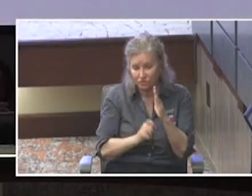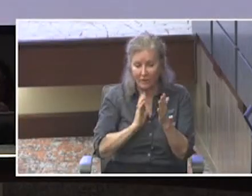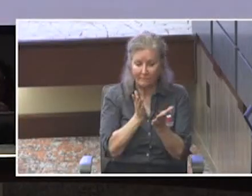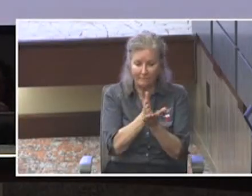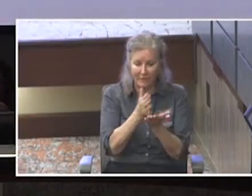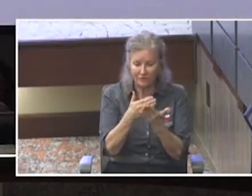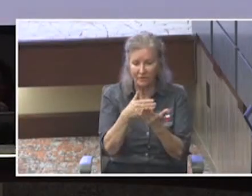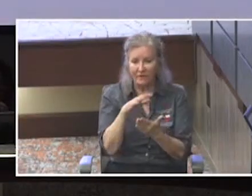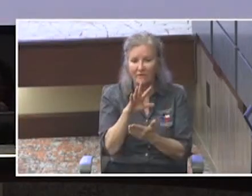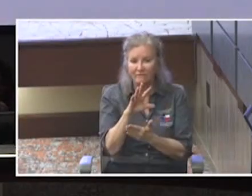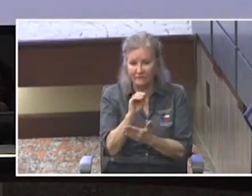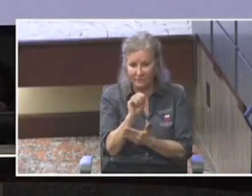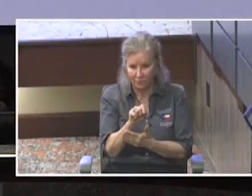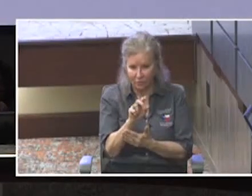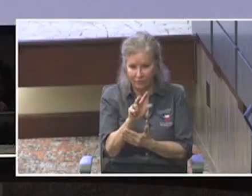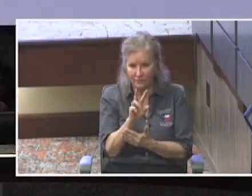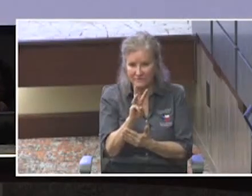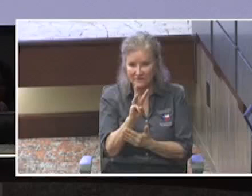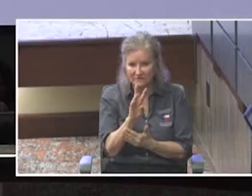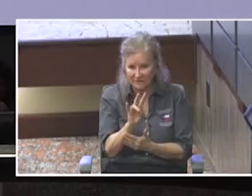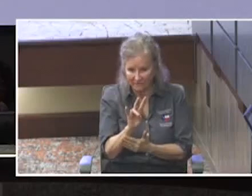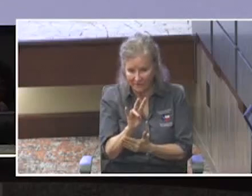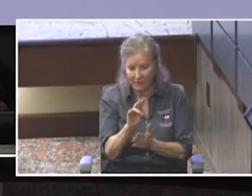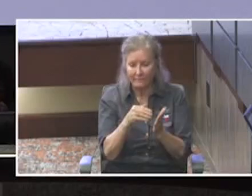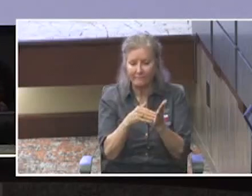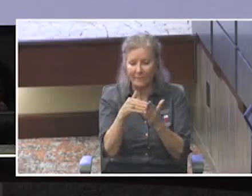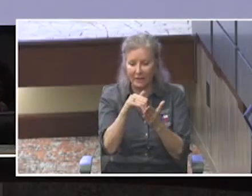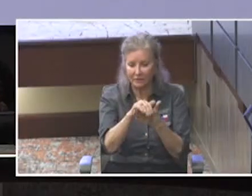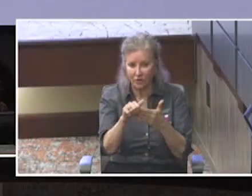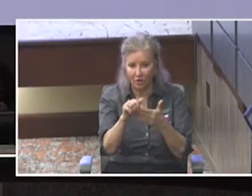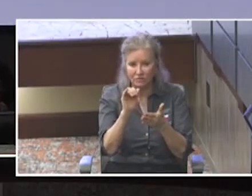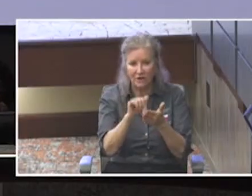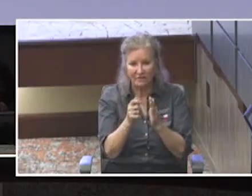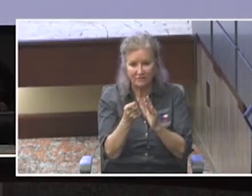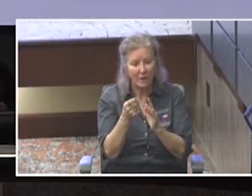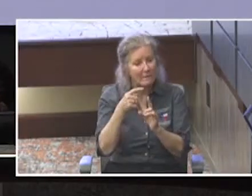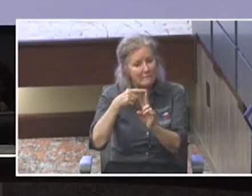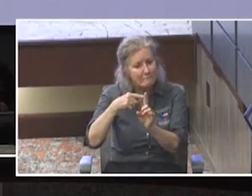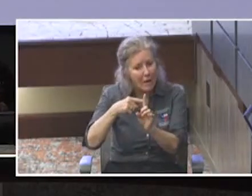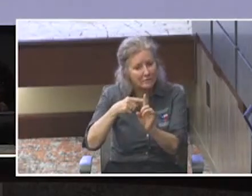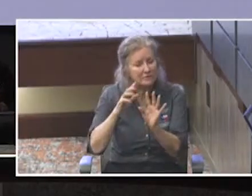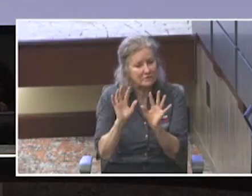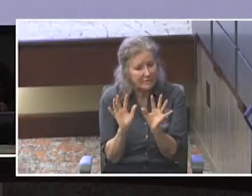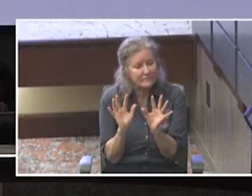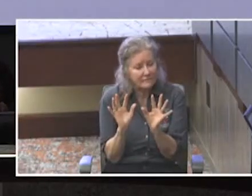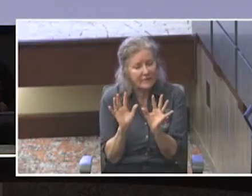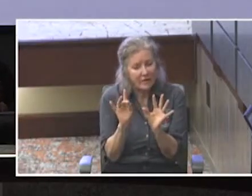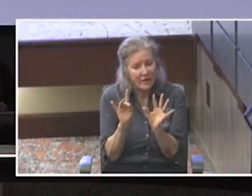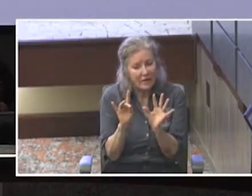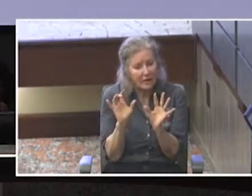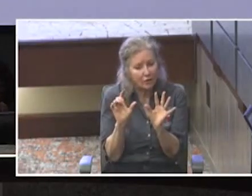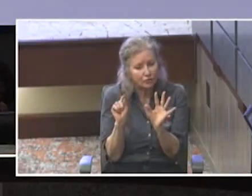is $50.367 million. That's slightly positive variance of